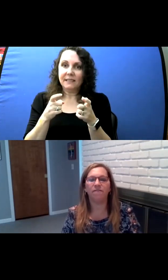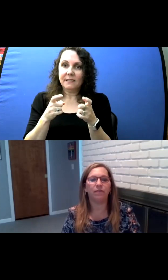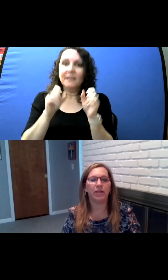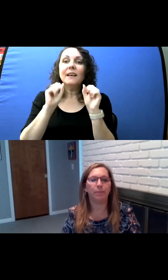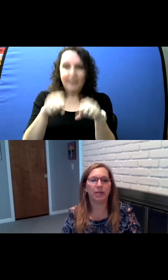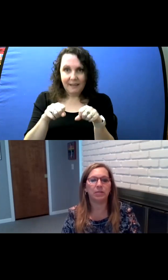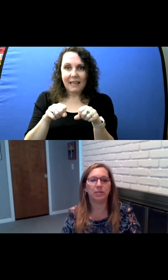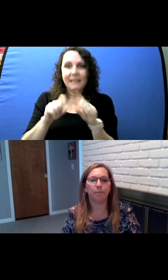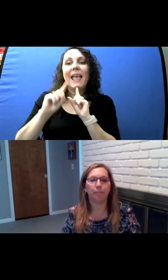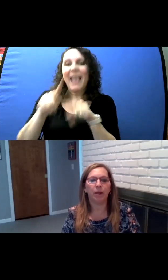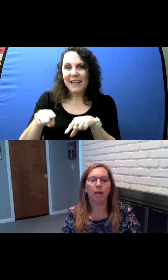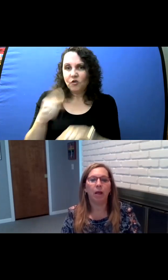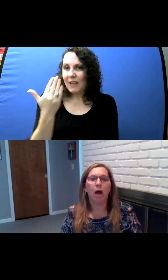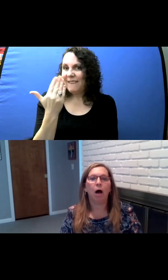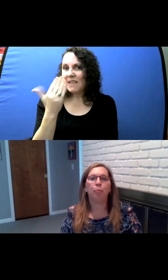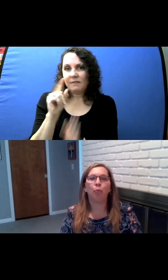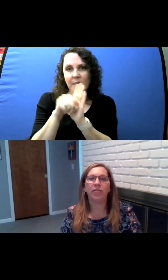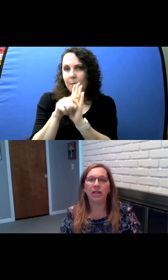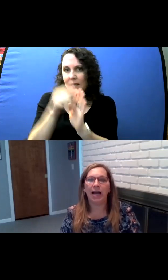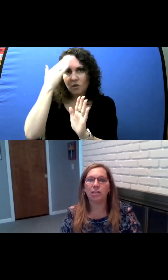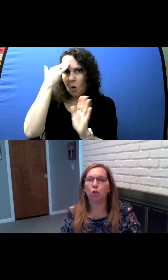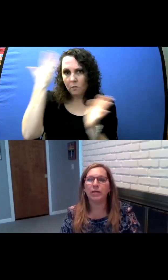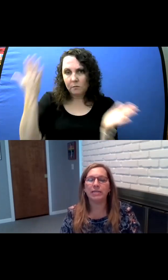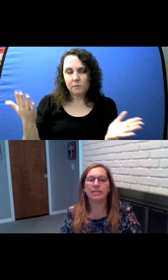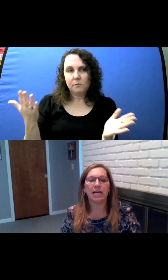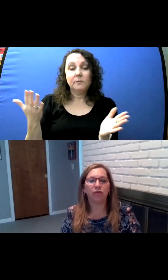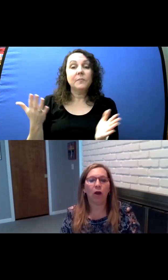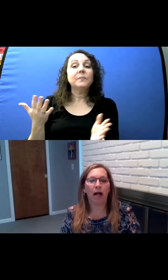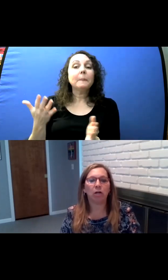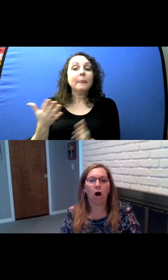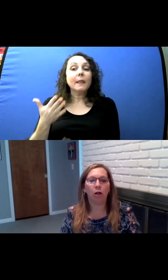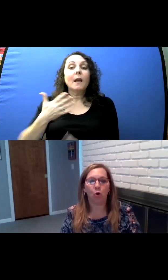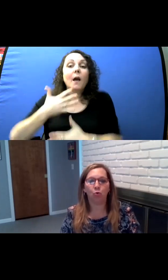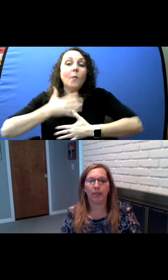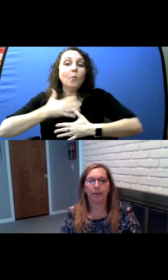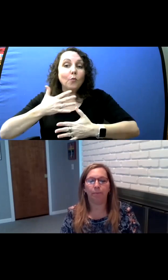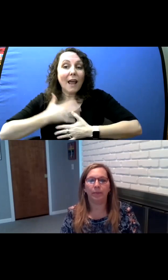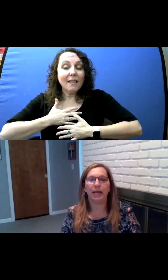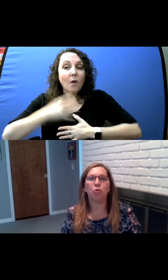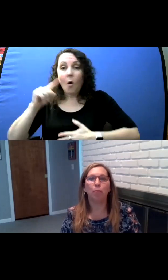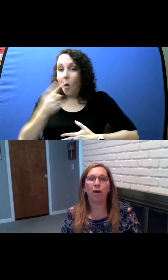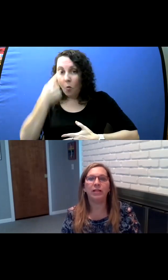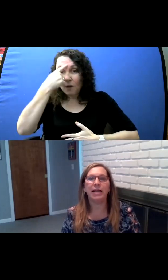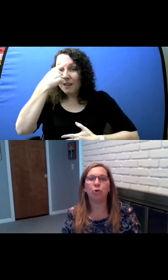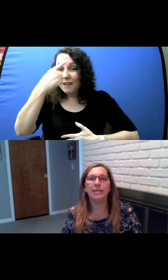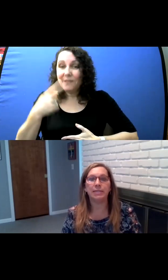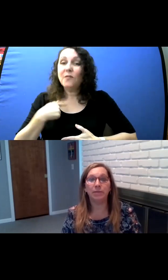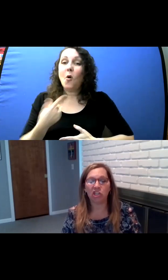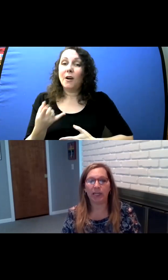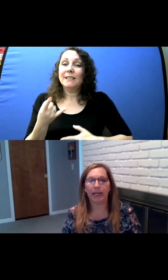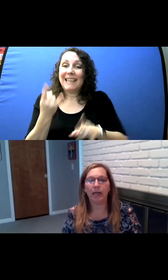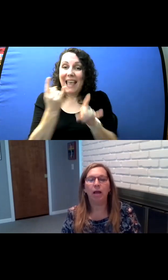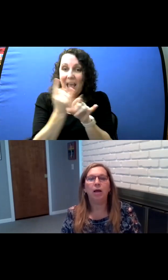results within 15 minutes. A breathalyzer is a test for alcohol only. Okay, so a breathalyzer